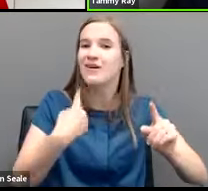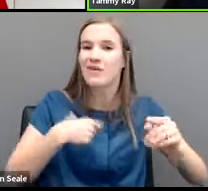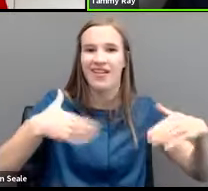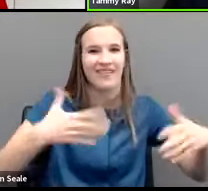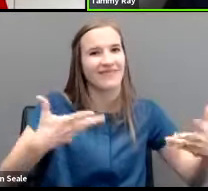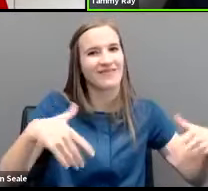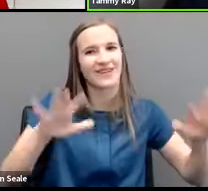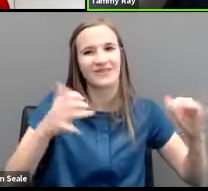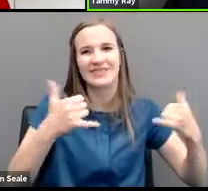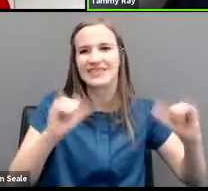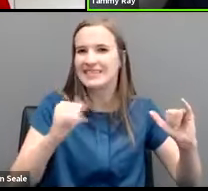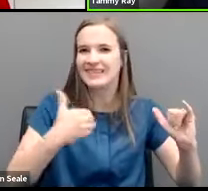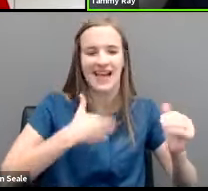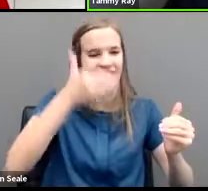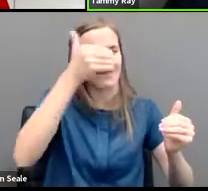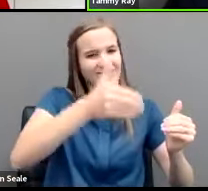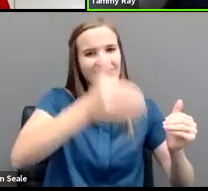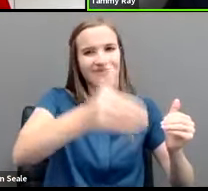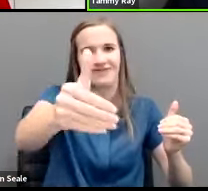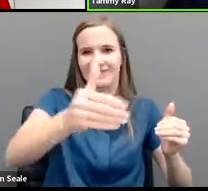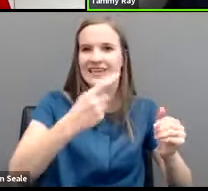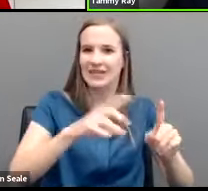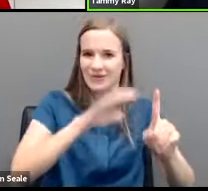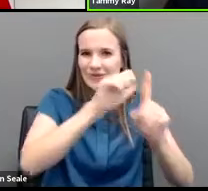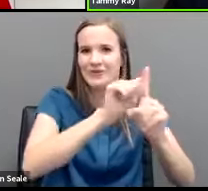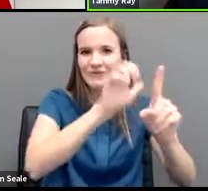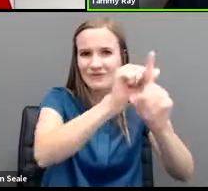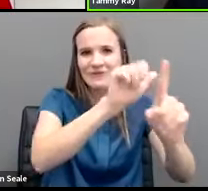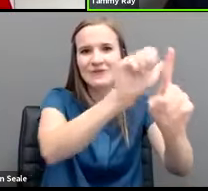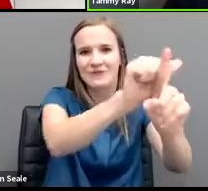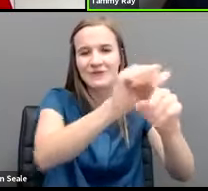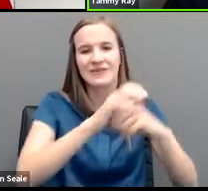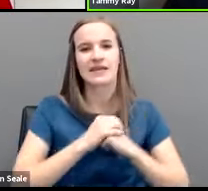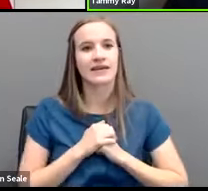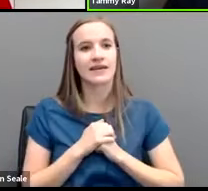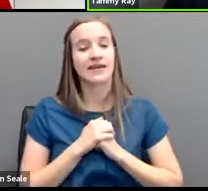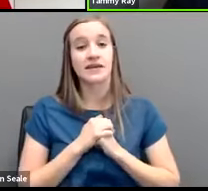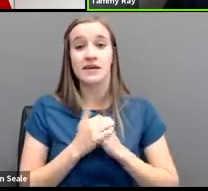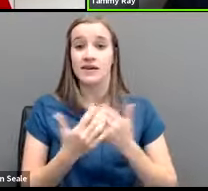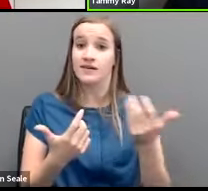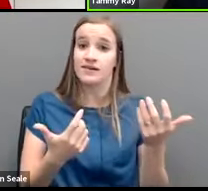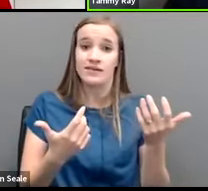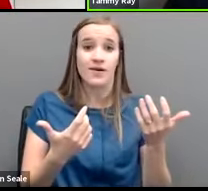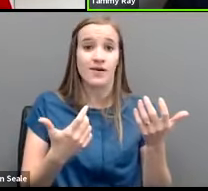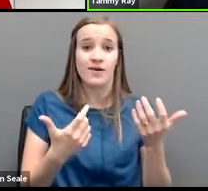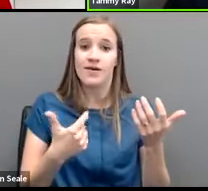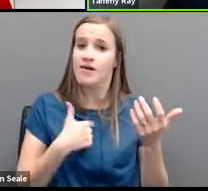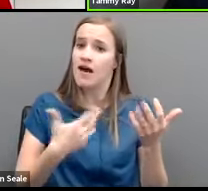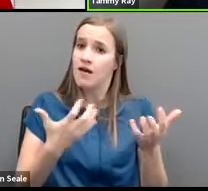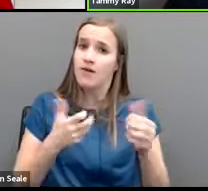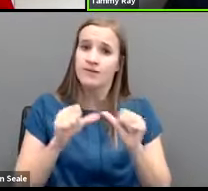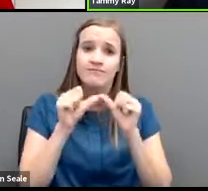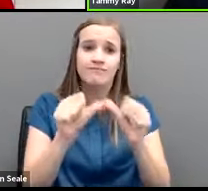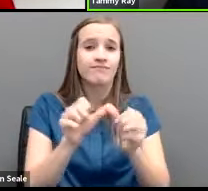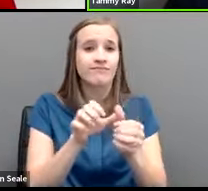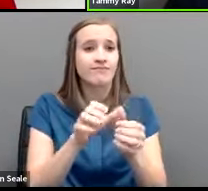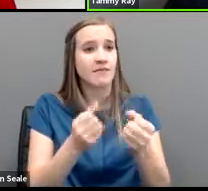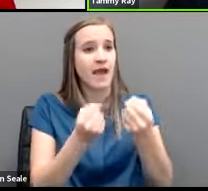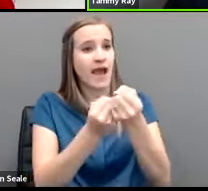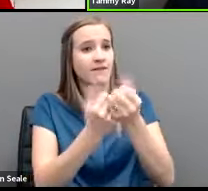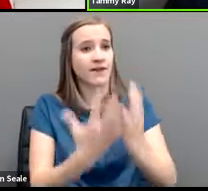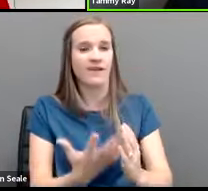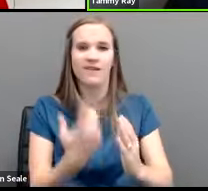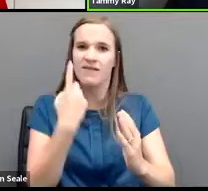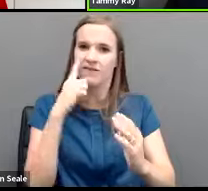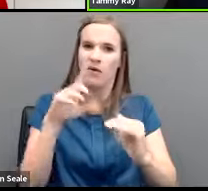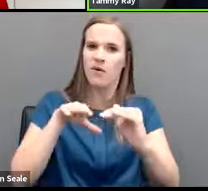still really would love to be an advocate for increased accessibility. You know, that was